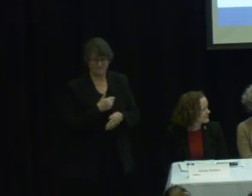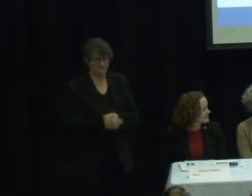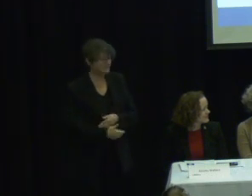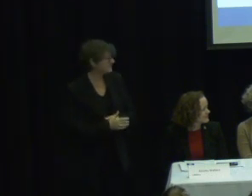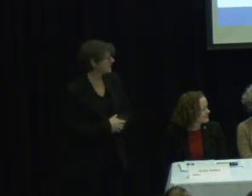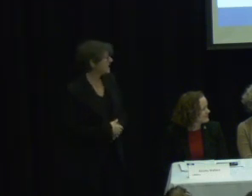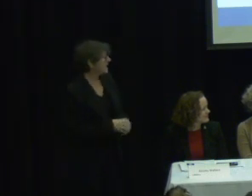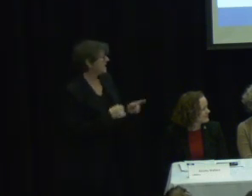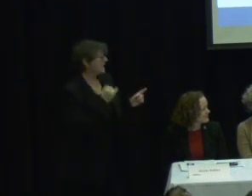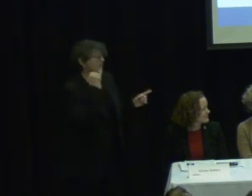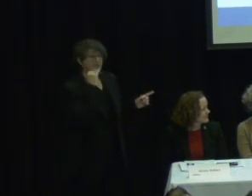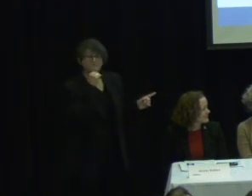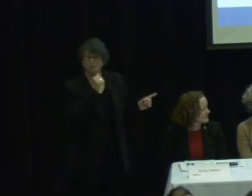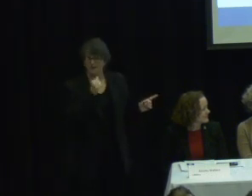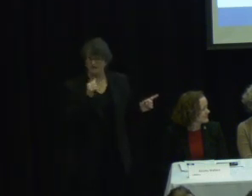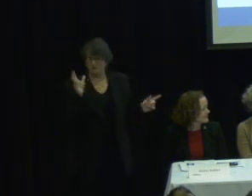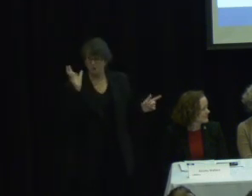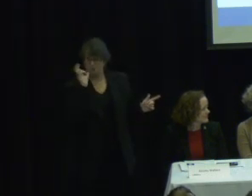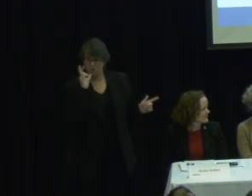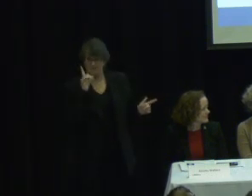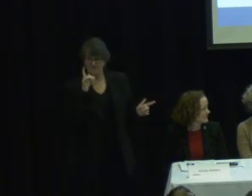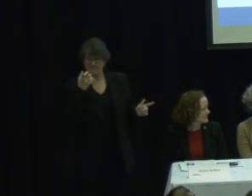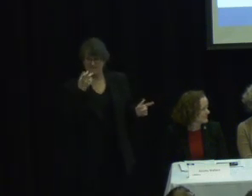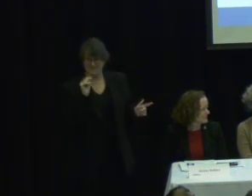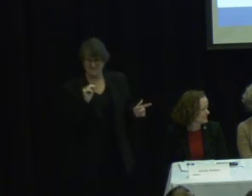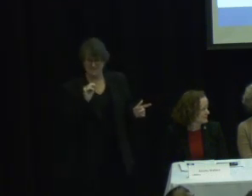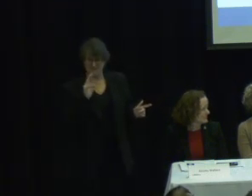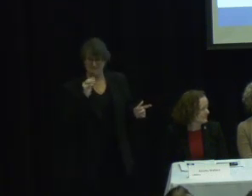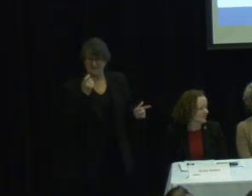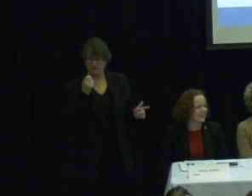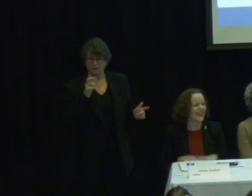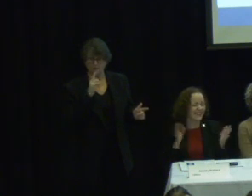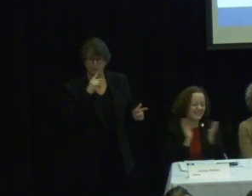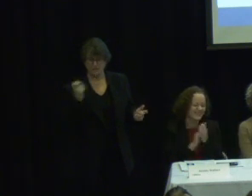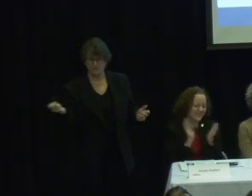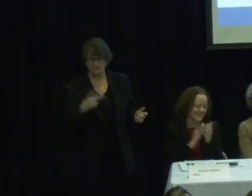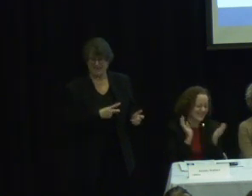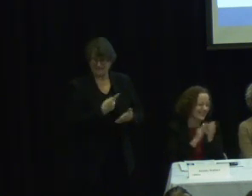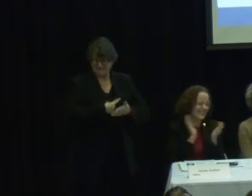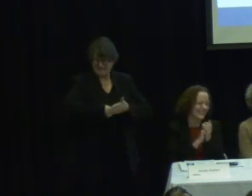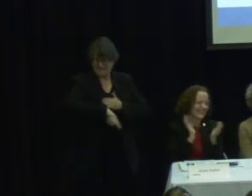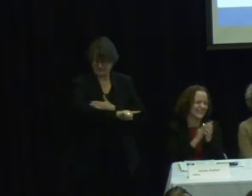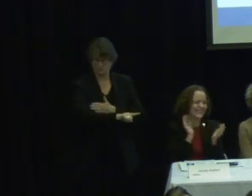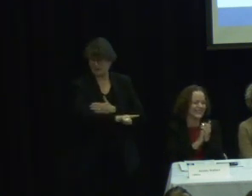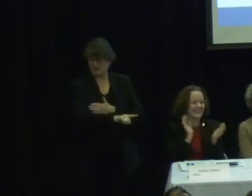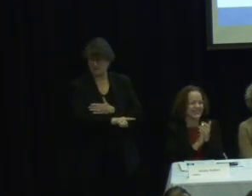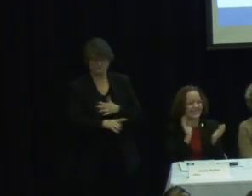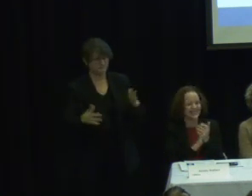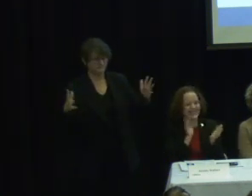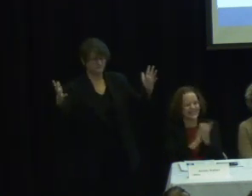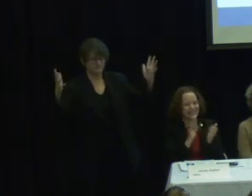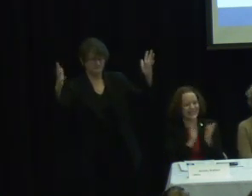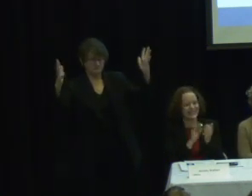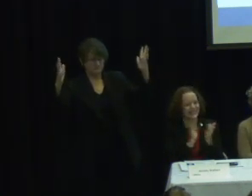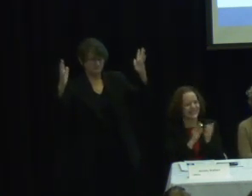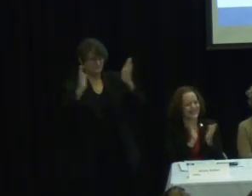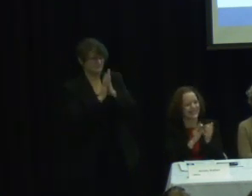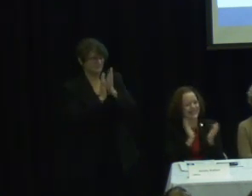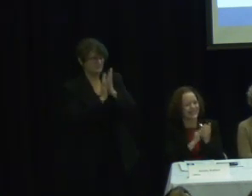haven't heard, Dean Rodney Mondor is coming back next week. So I want to let you all know that. So.